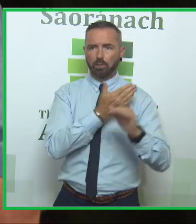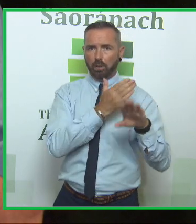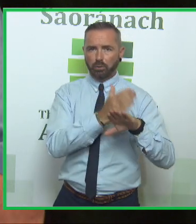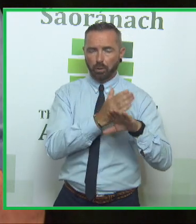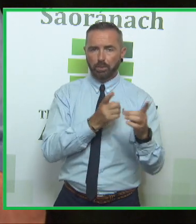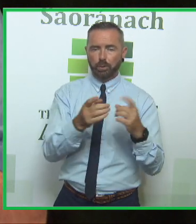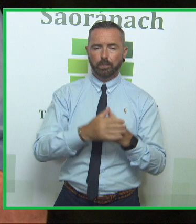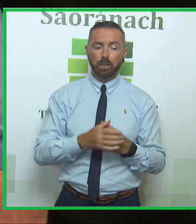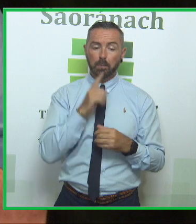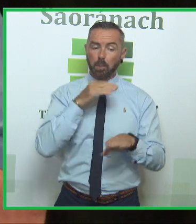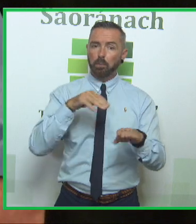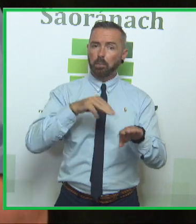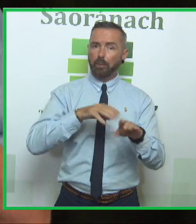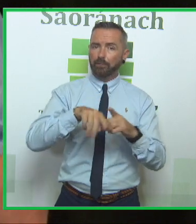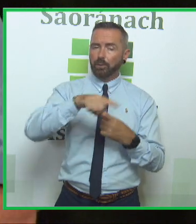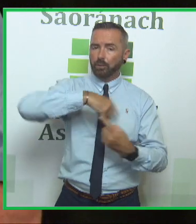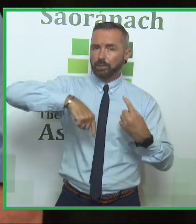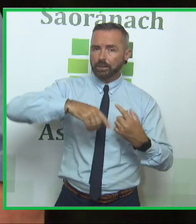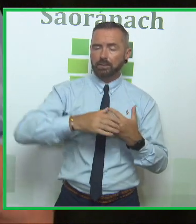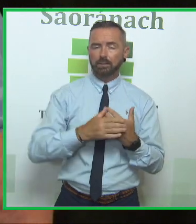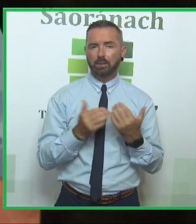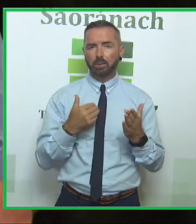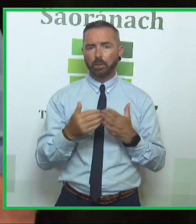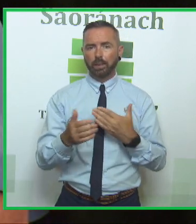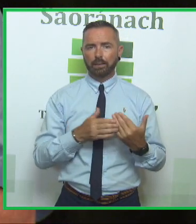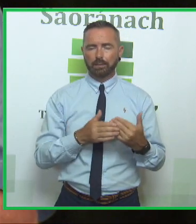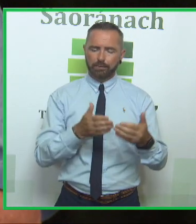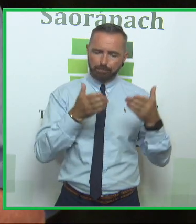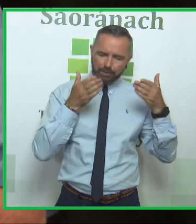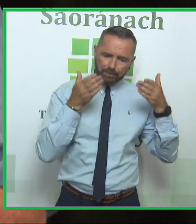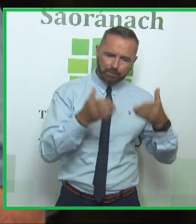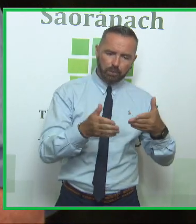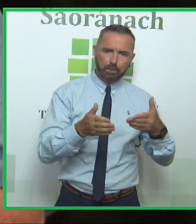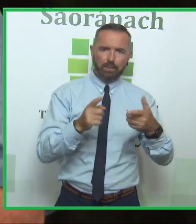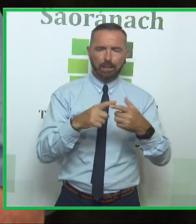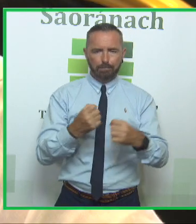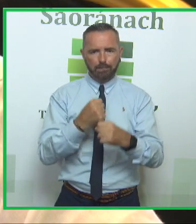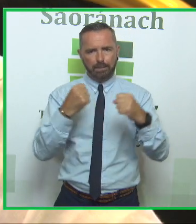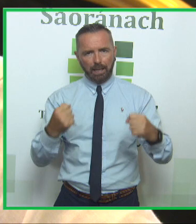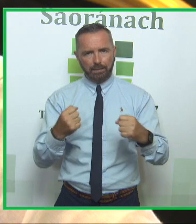our local drugs task force areas, the intensity and the concentration of the problem in our